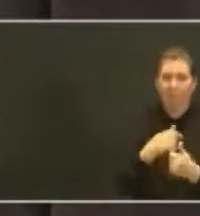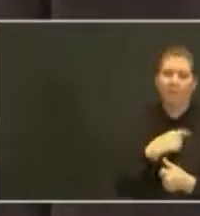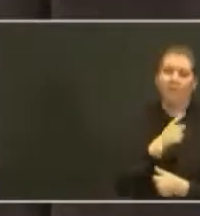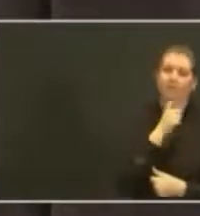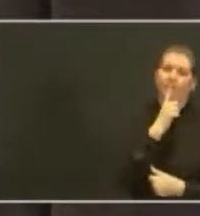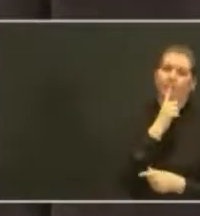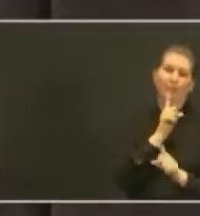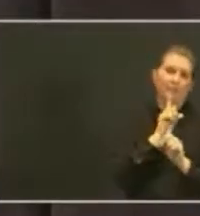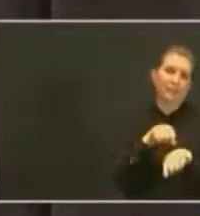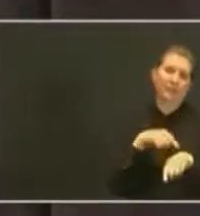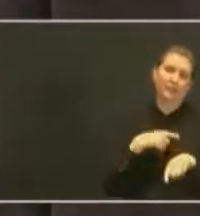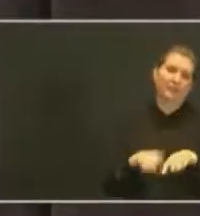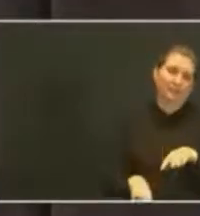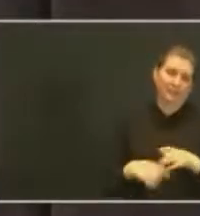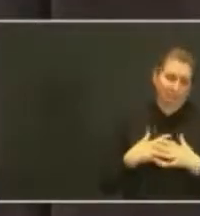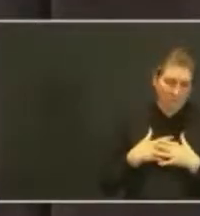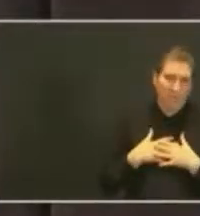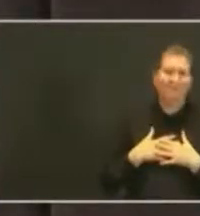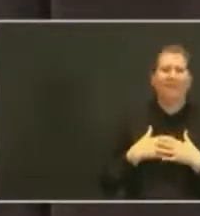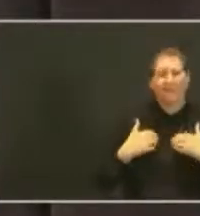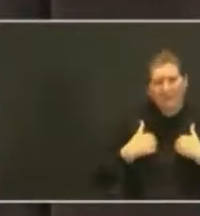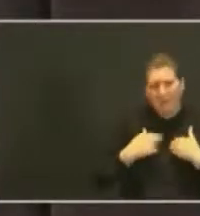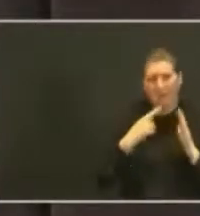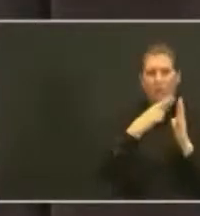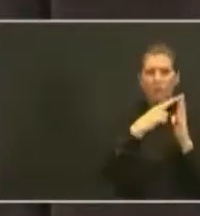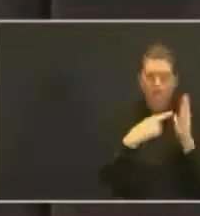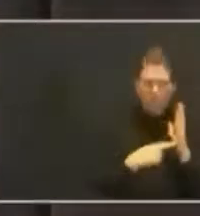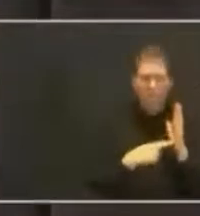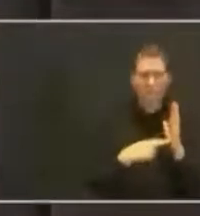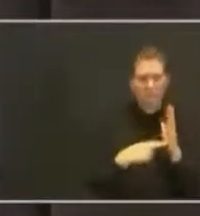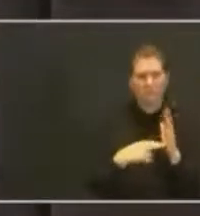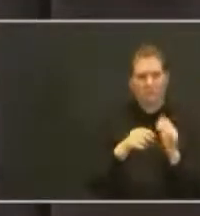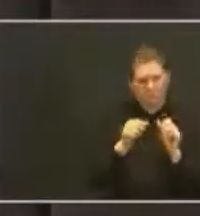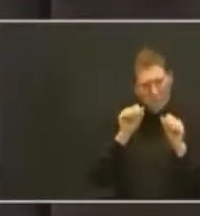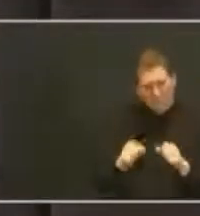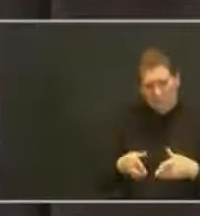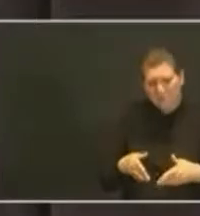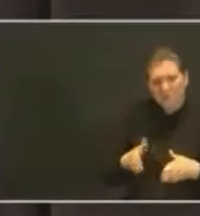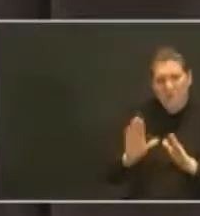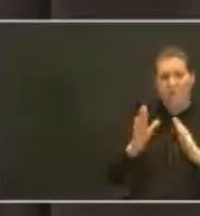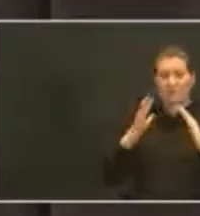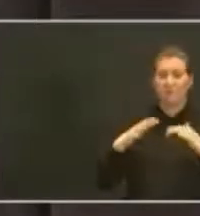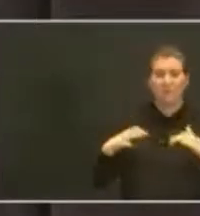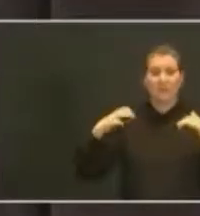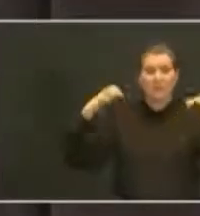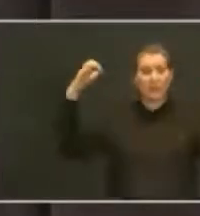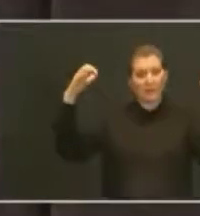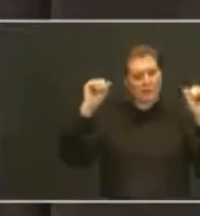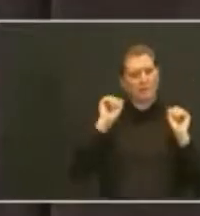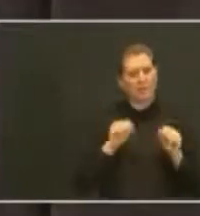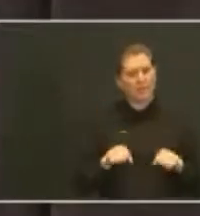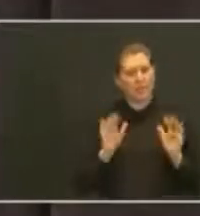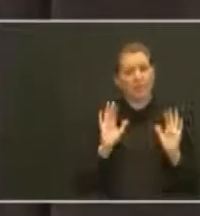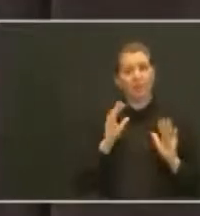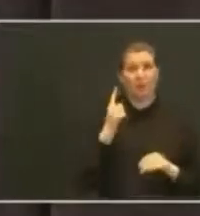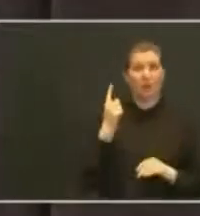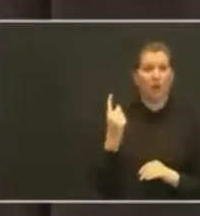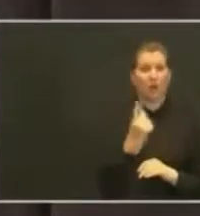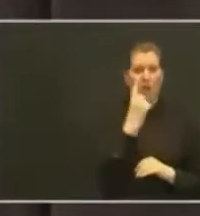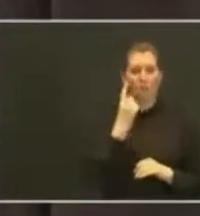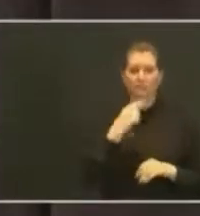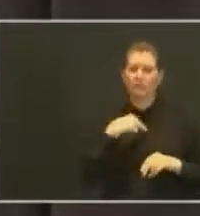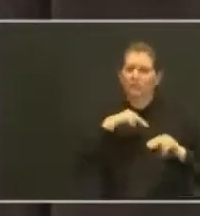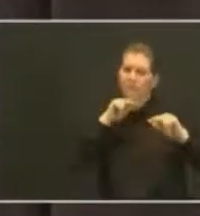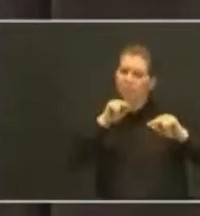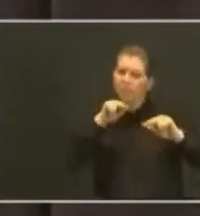have guidelines that allow for spectators to be in place, and we're continually assessing, particularly with